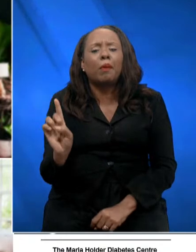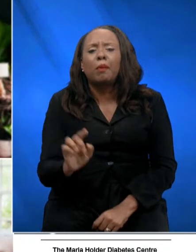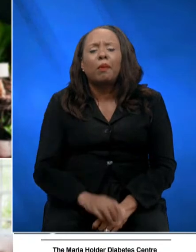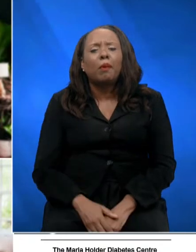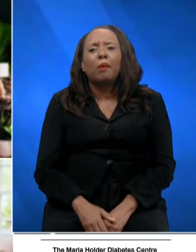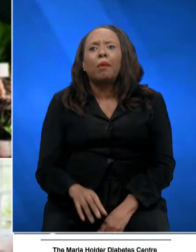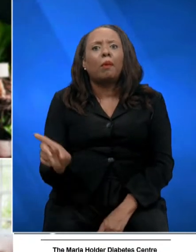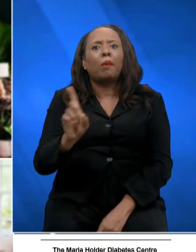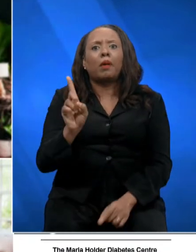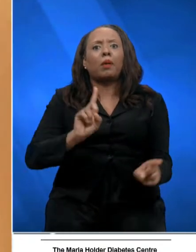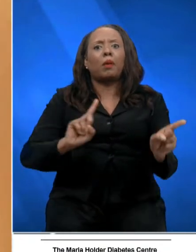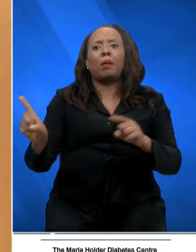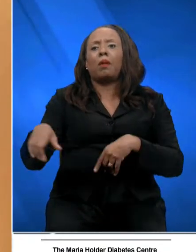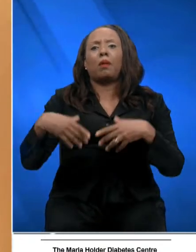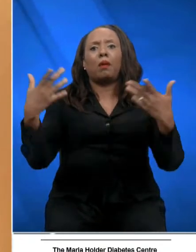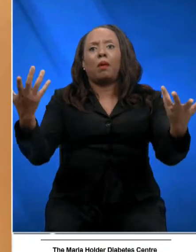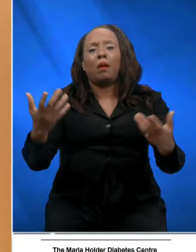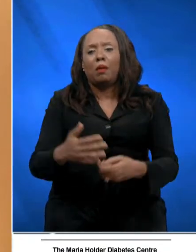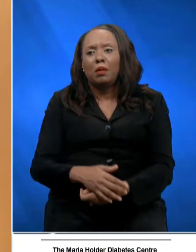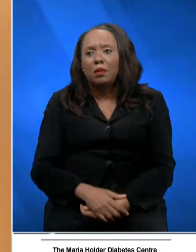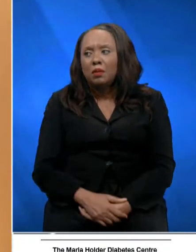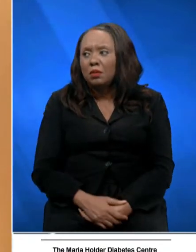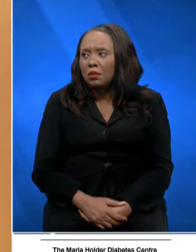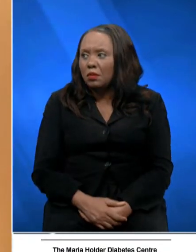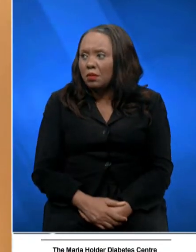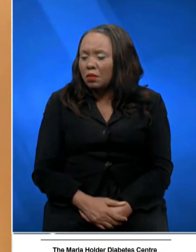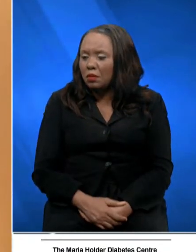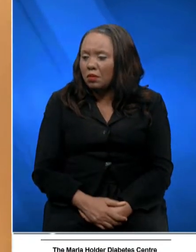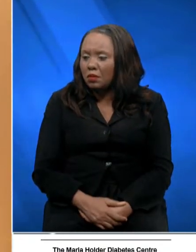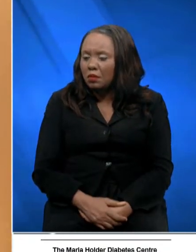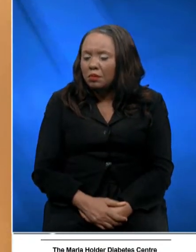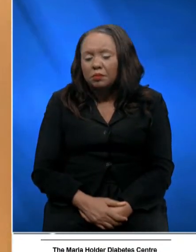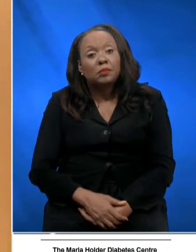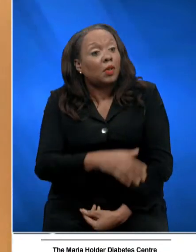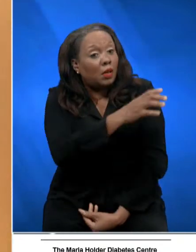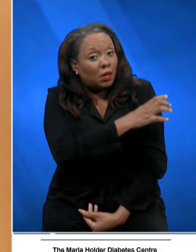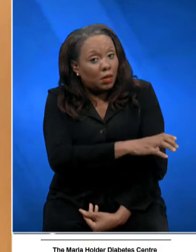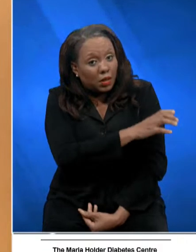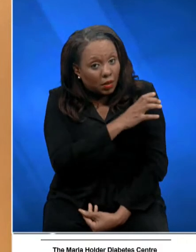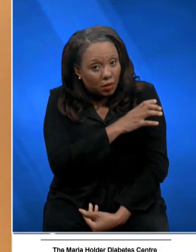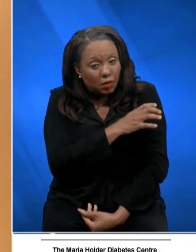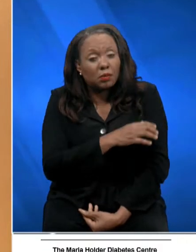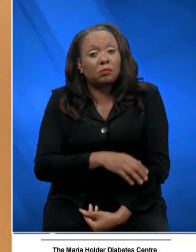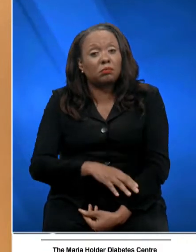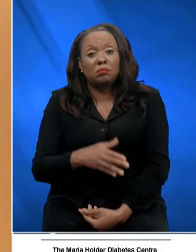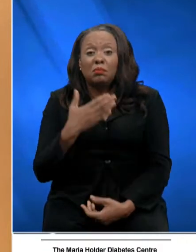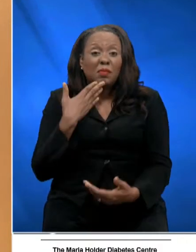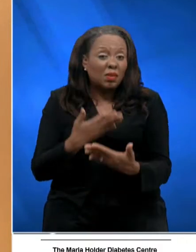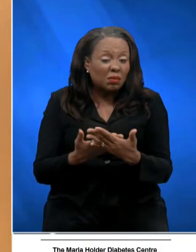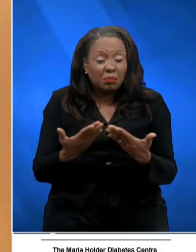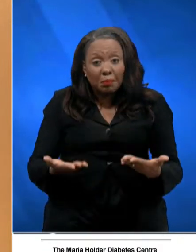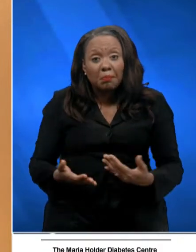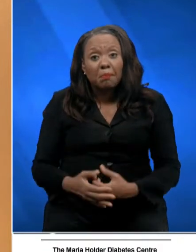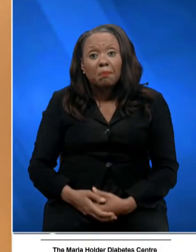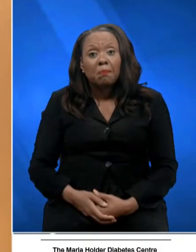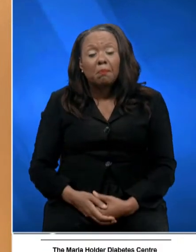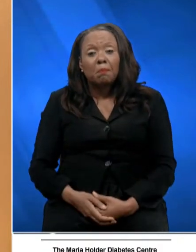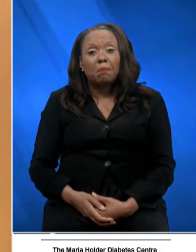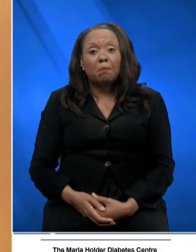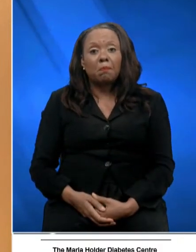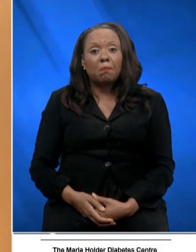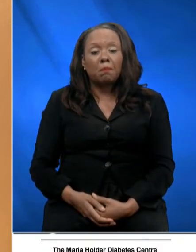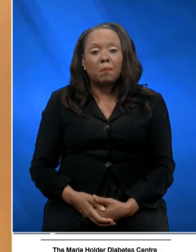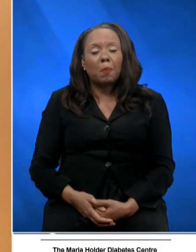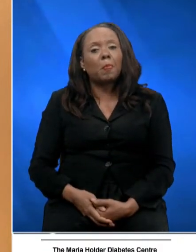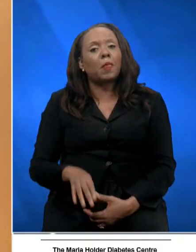So absolutely, the public polyclinic is a good option if you for the control of